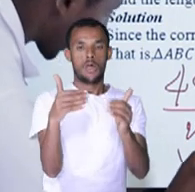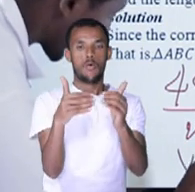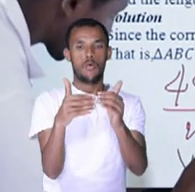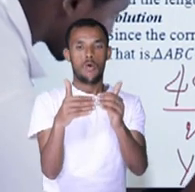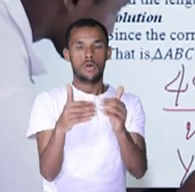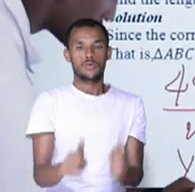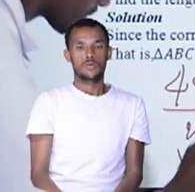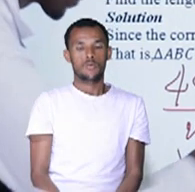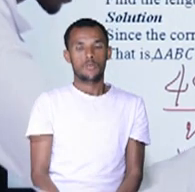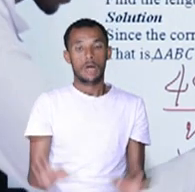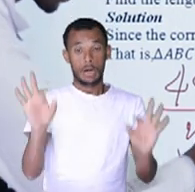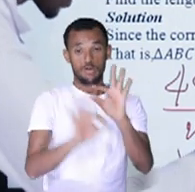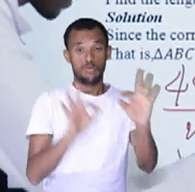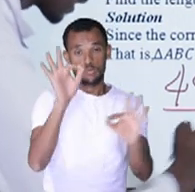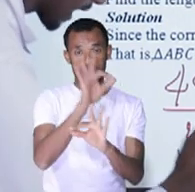to